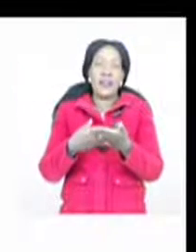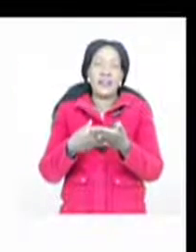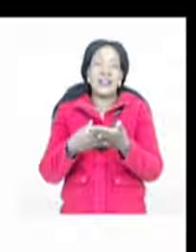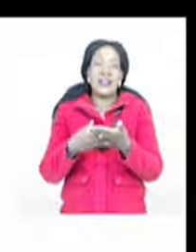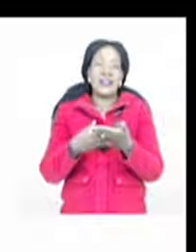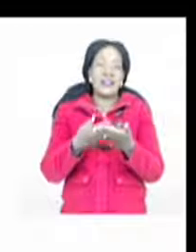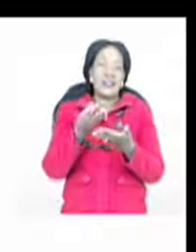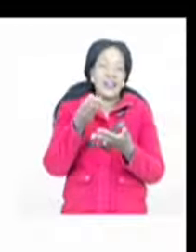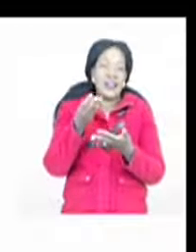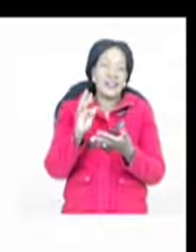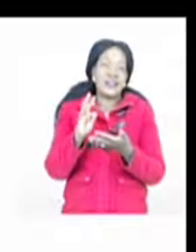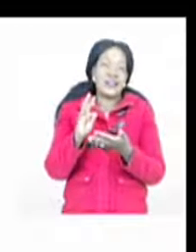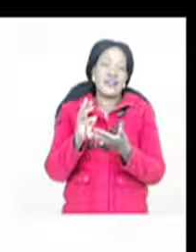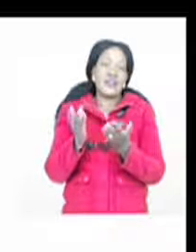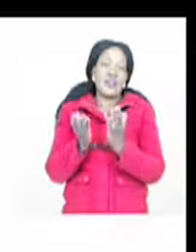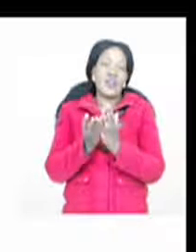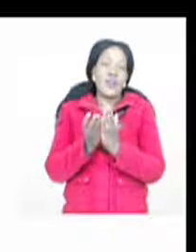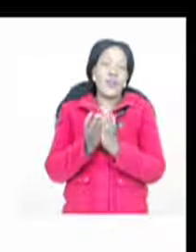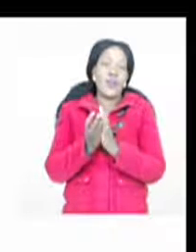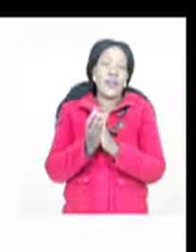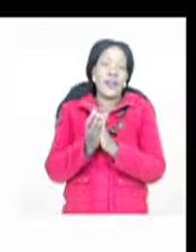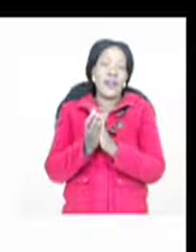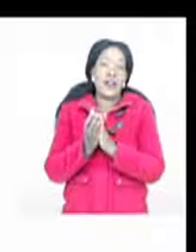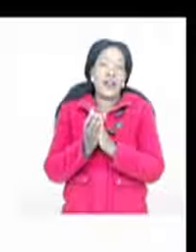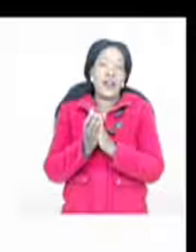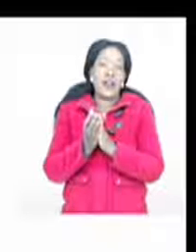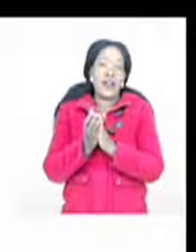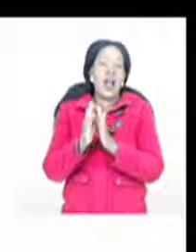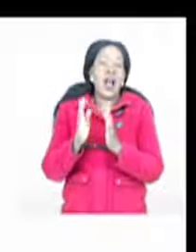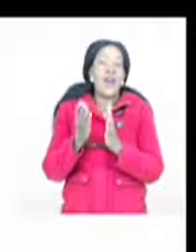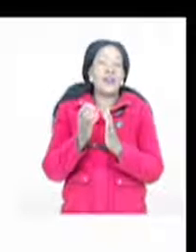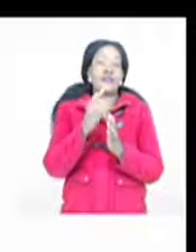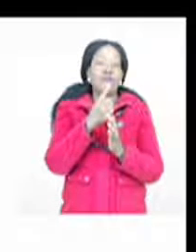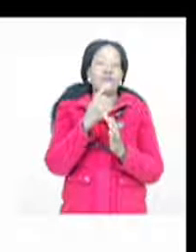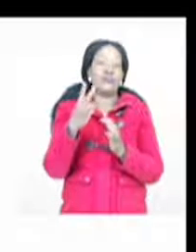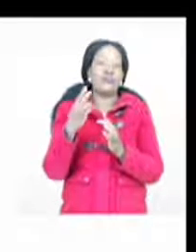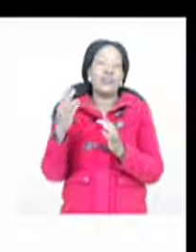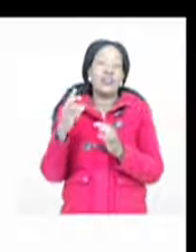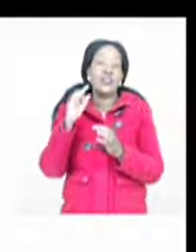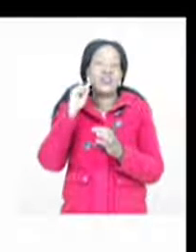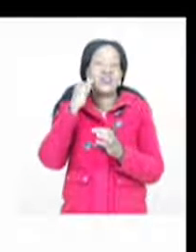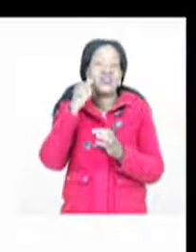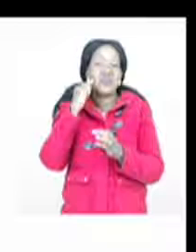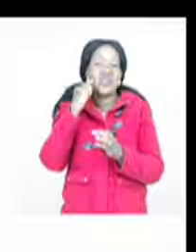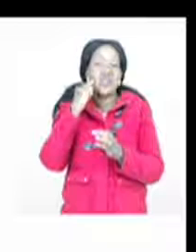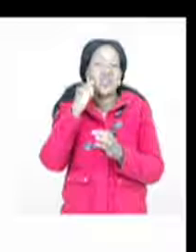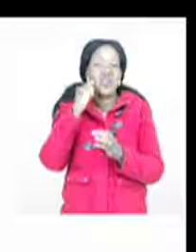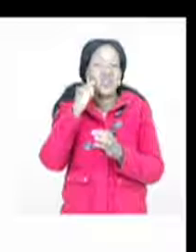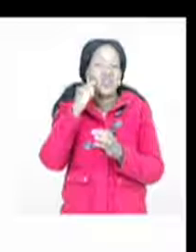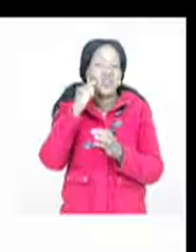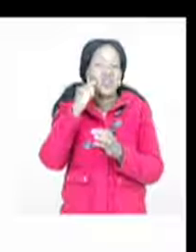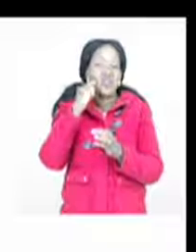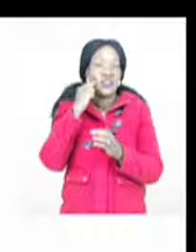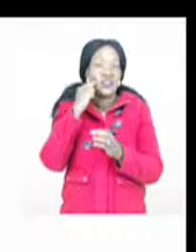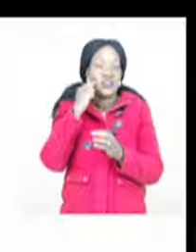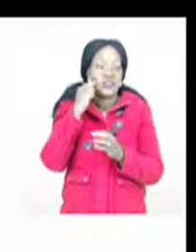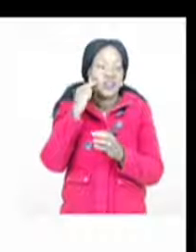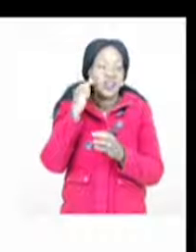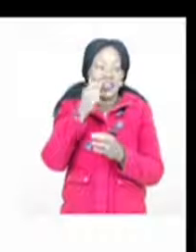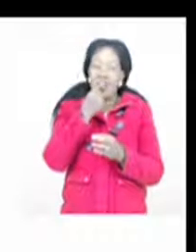workbook. On page 6, they want you to count the sweets and the lollipops. Now before